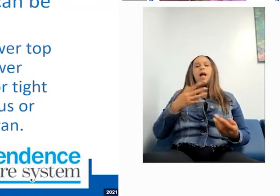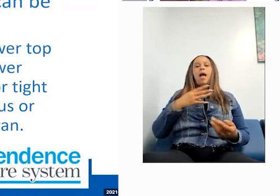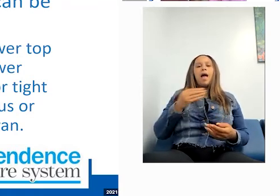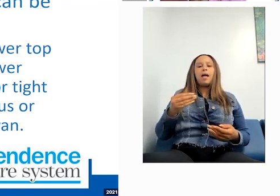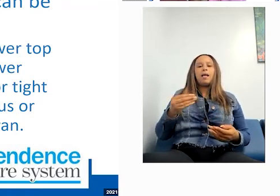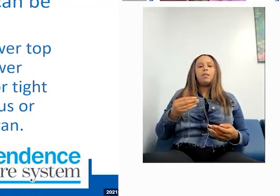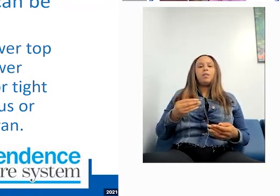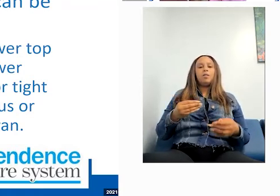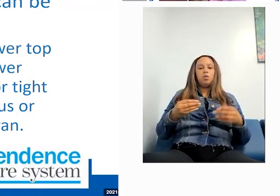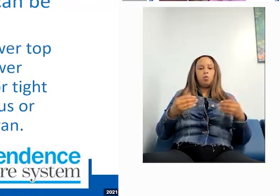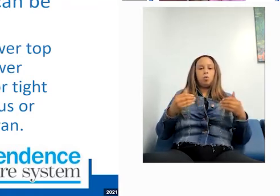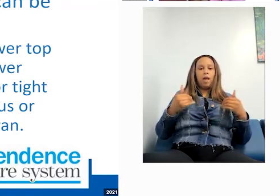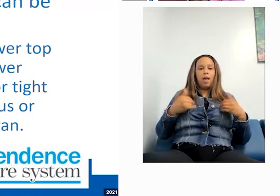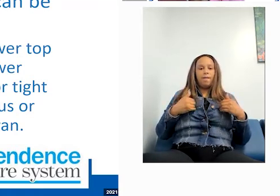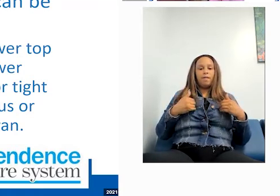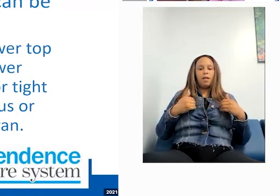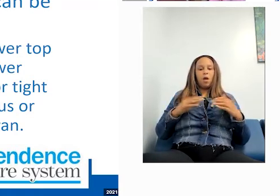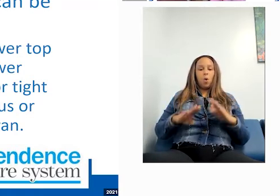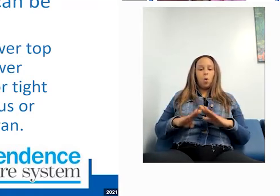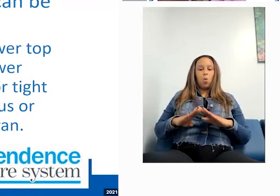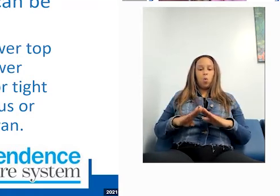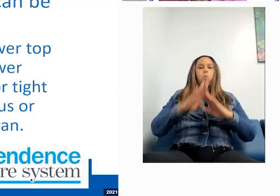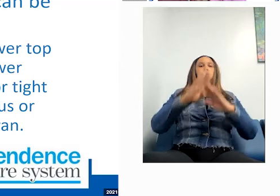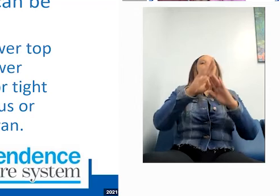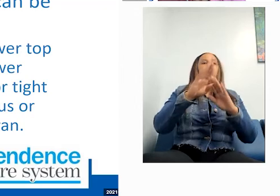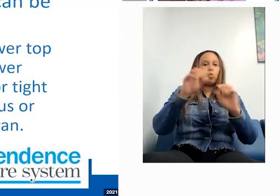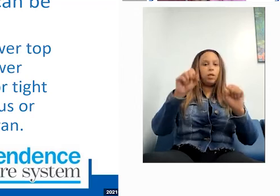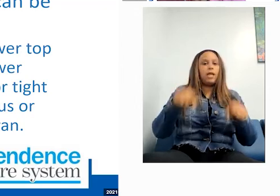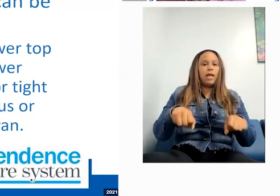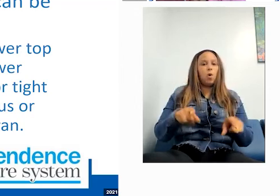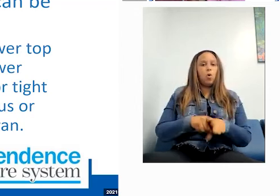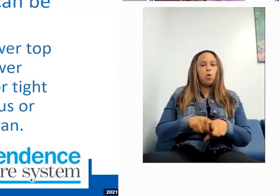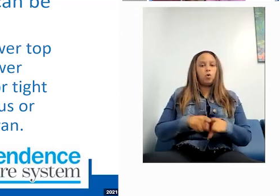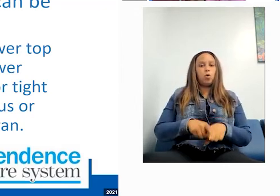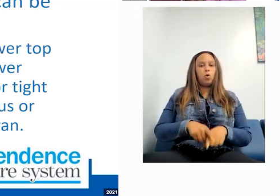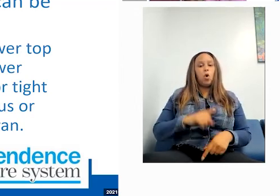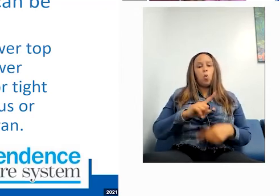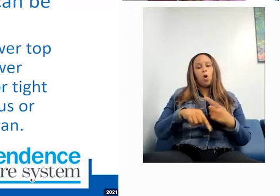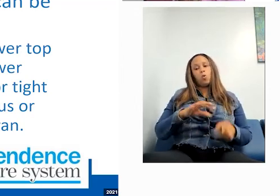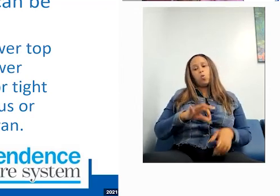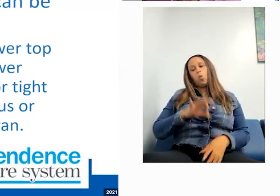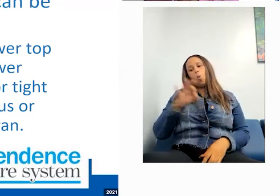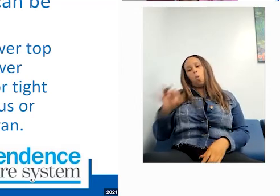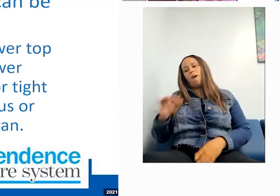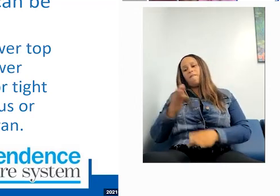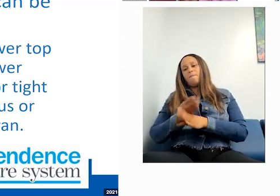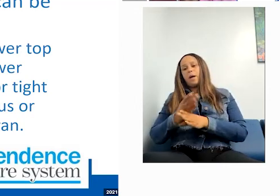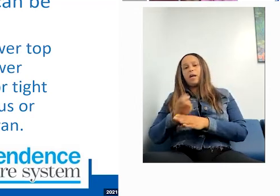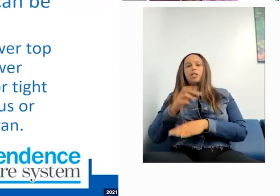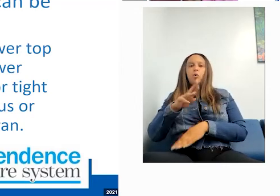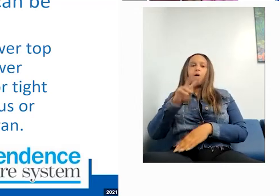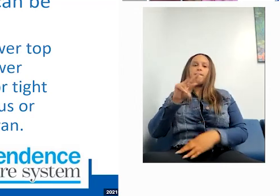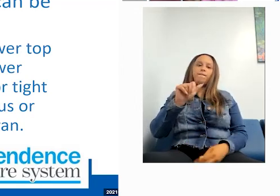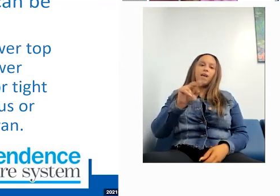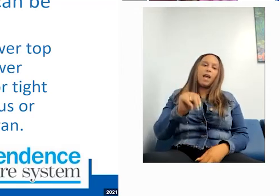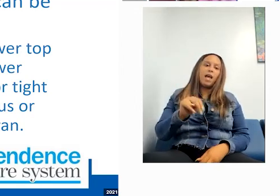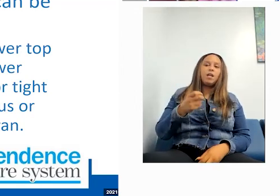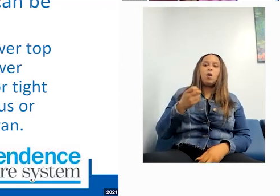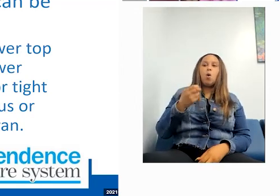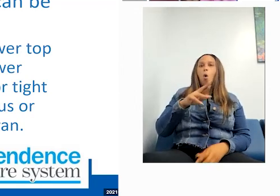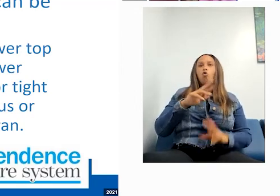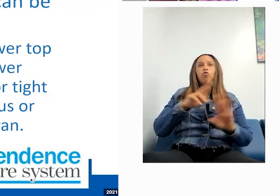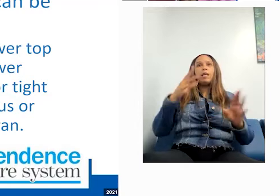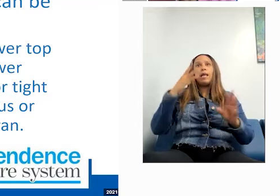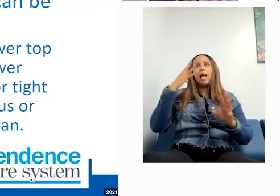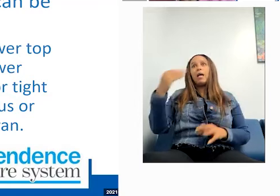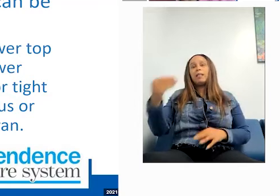so you can go up an incline. And then when you get off the bus or get out of your van or you're ready to hit the street, you